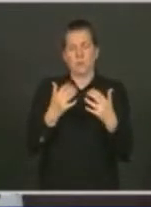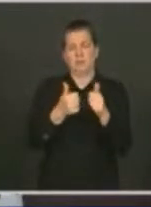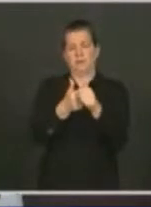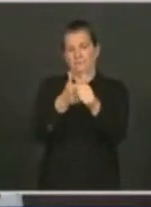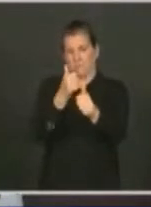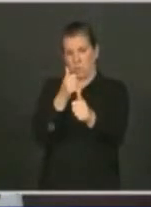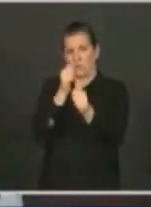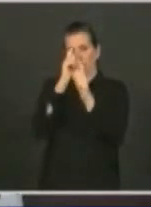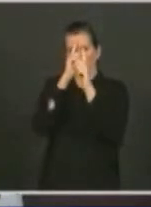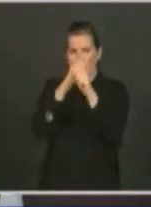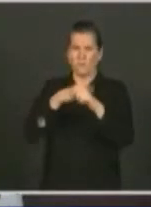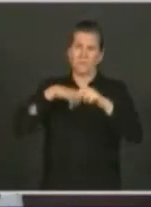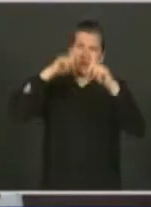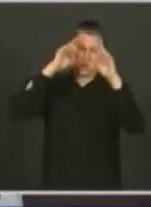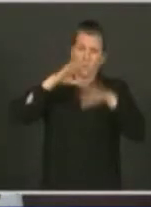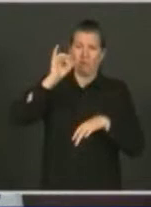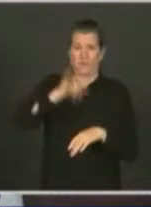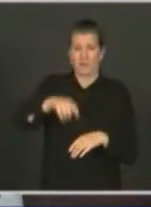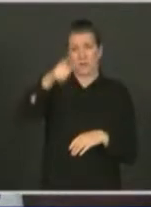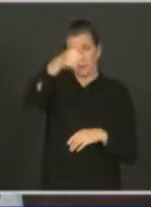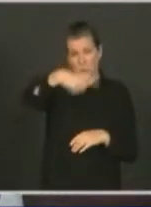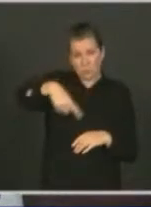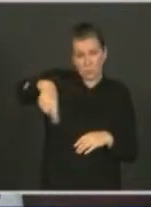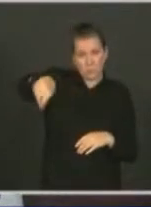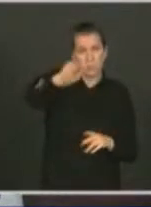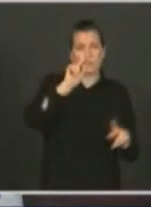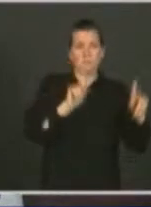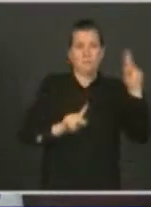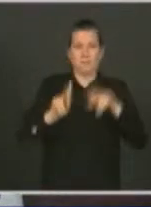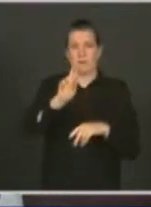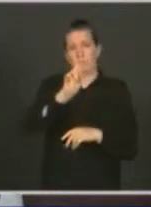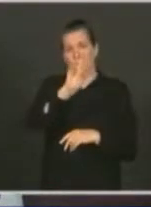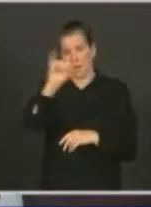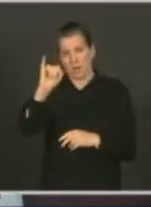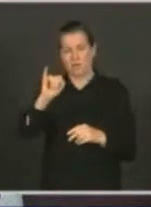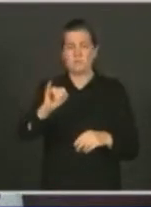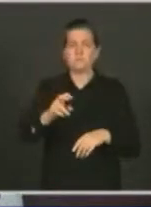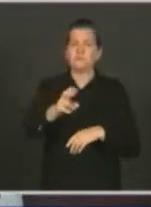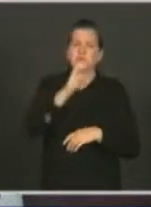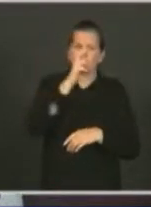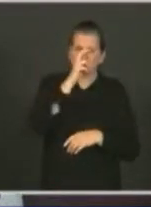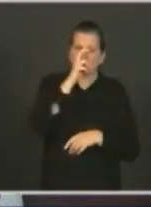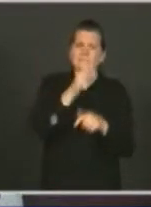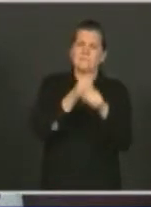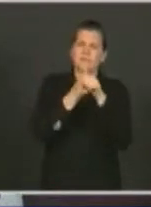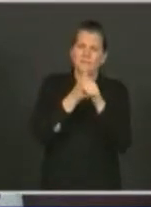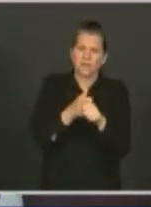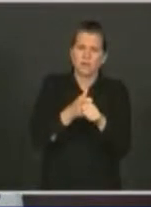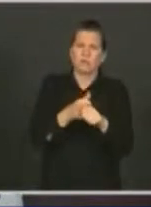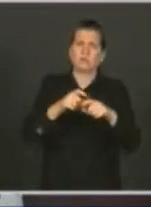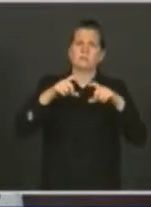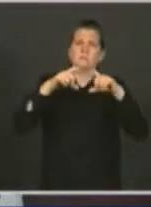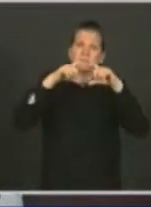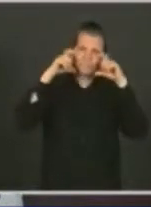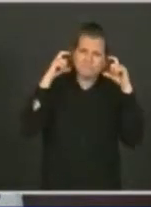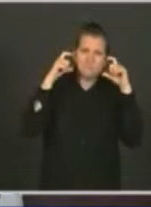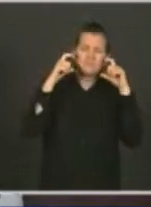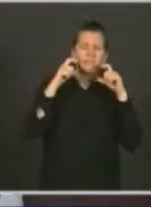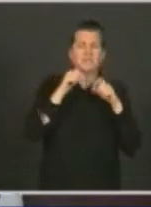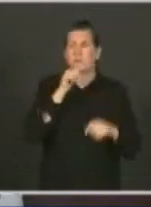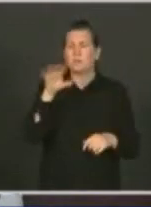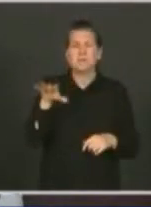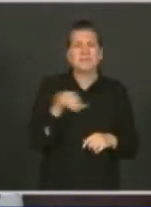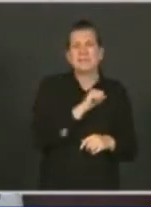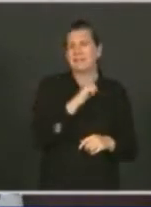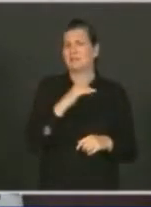very hopeful that people are going to take this seriously, that people are going to stop taking risks, stop putting themselves and other people at risks, and prevent us from getting